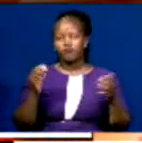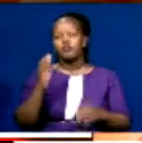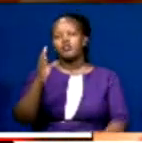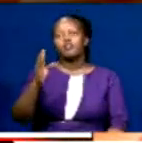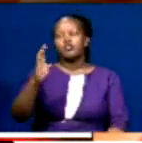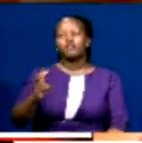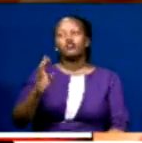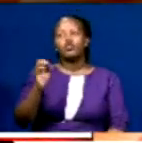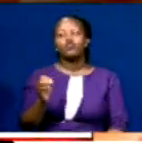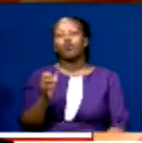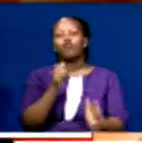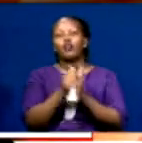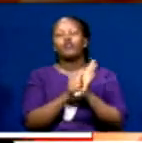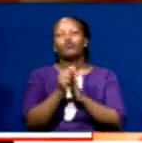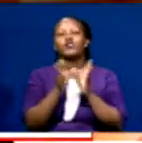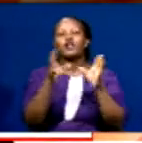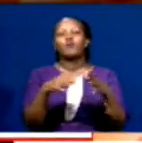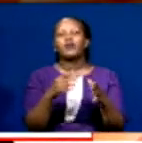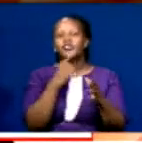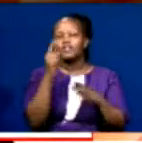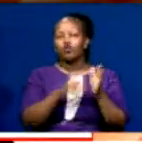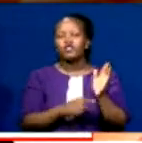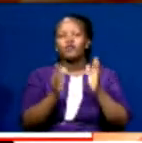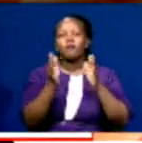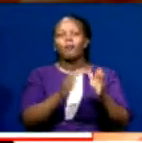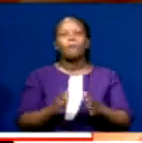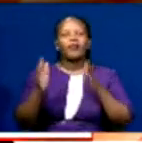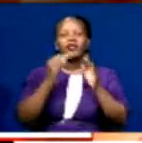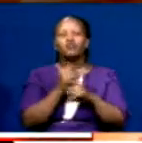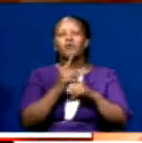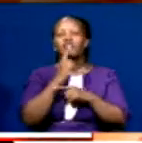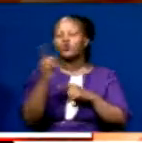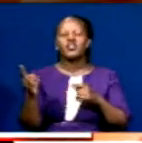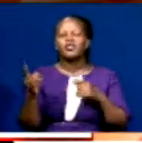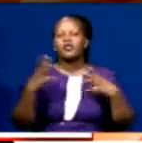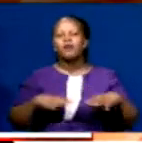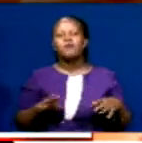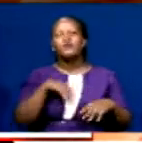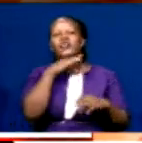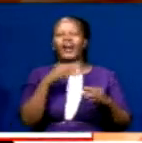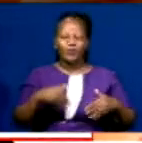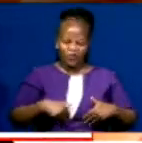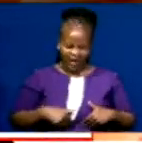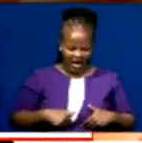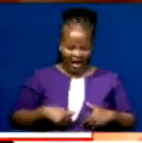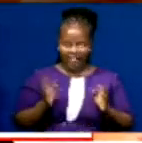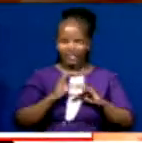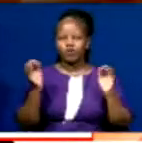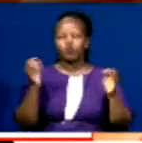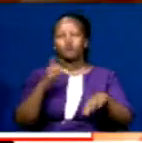Broadway Company Limited, said their plan is to ensure no one dies of hunger during these hard economic